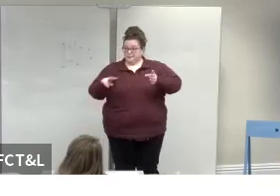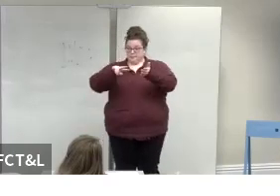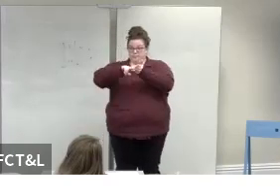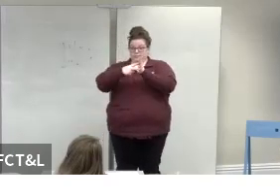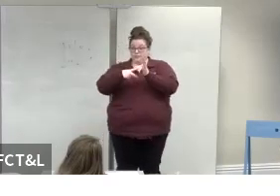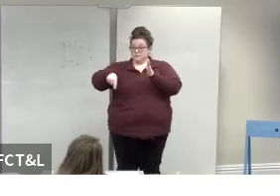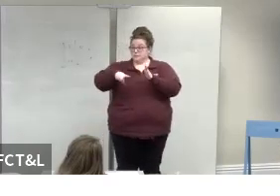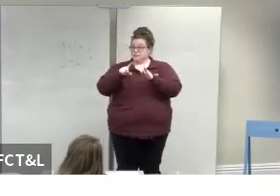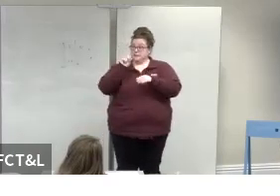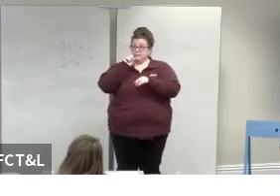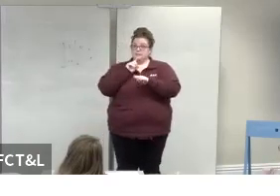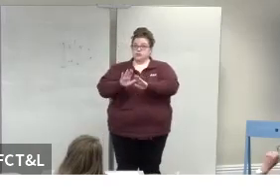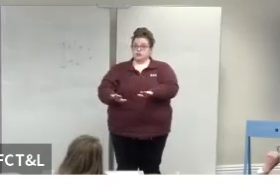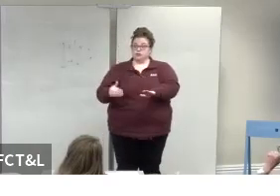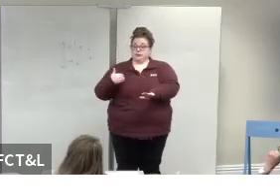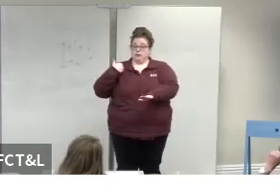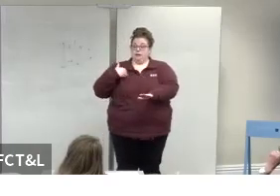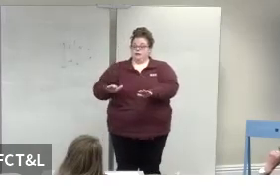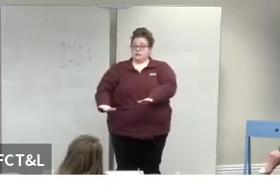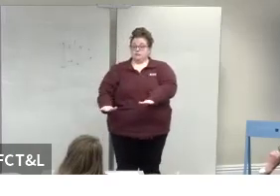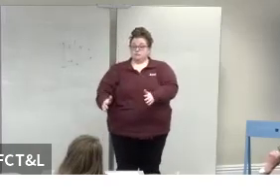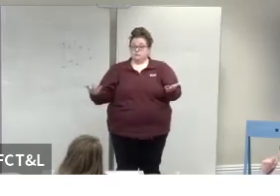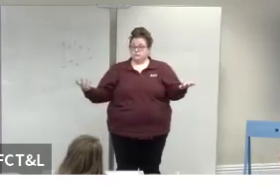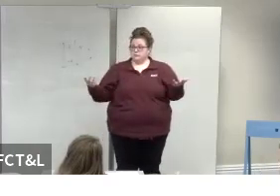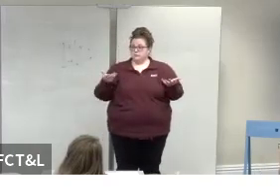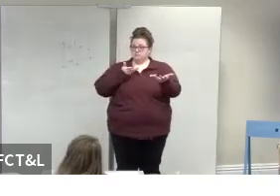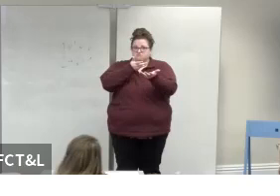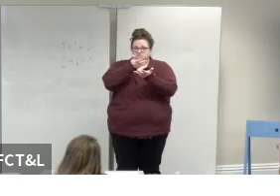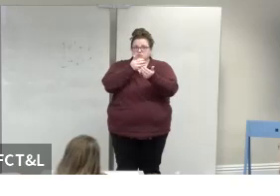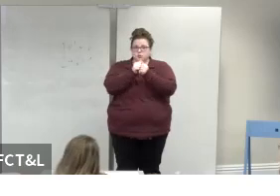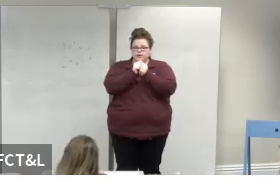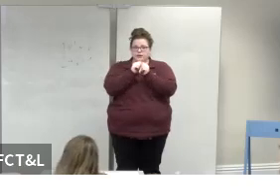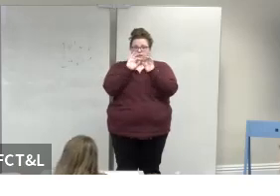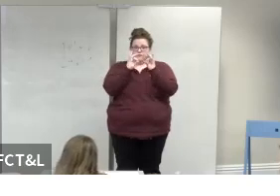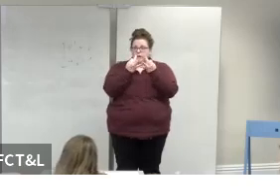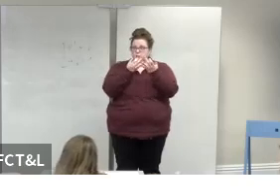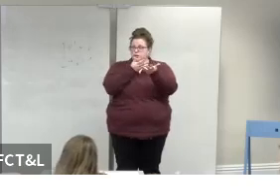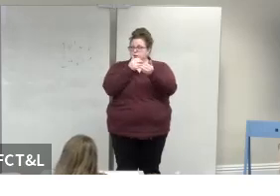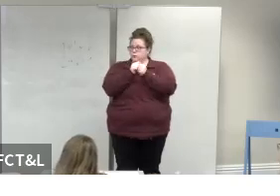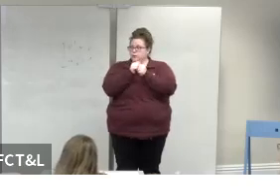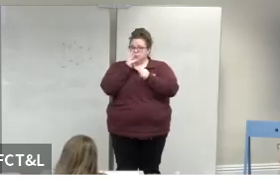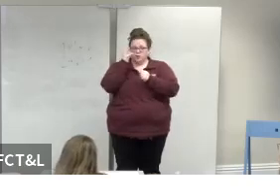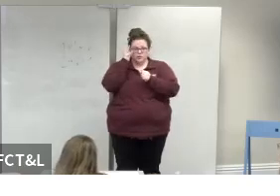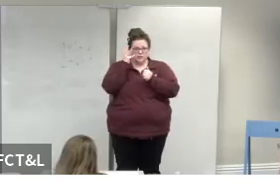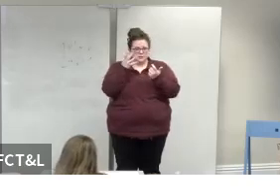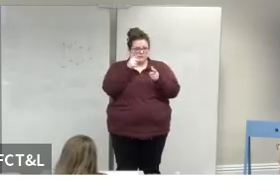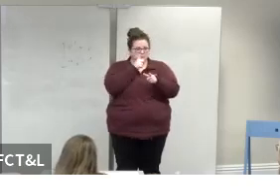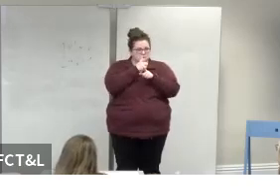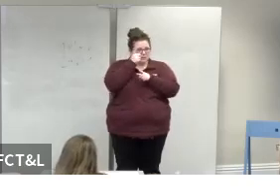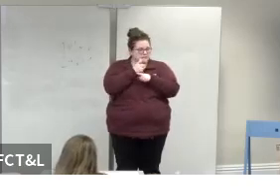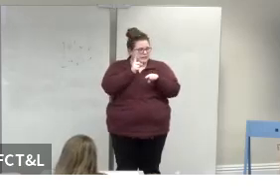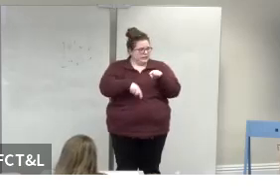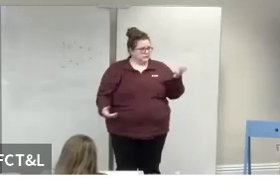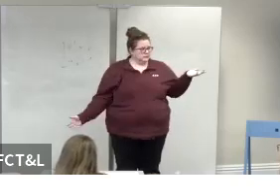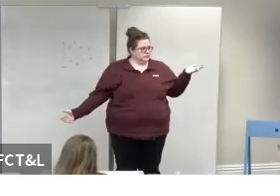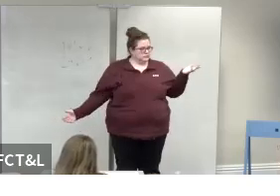not. Which means that young deaf children do not have a relationship with